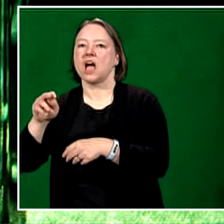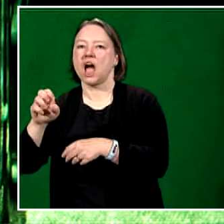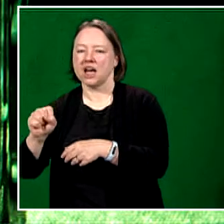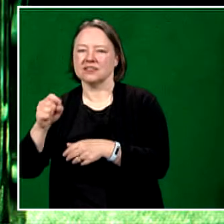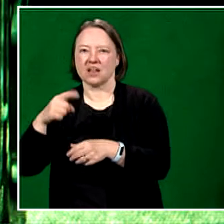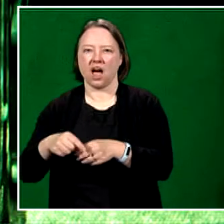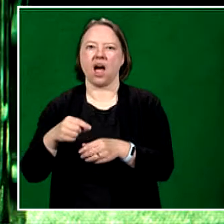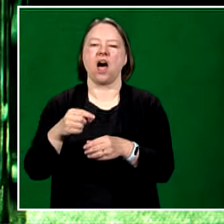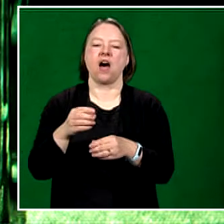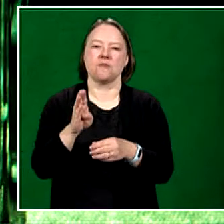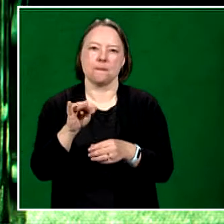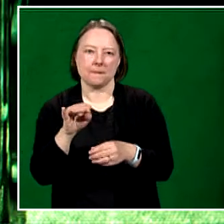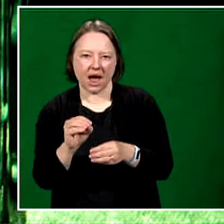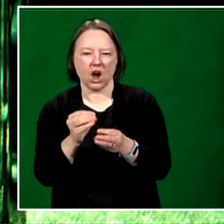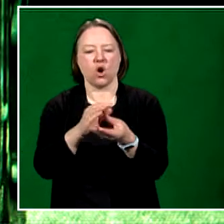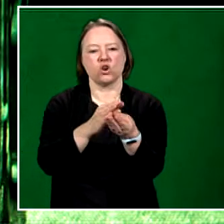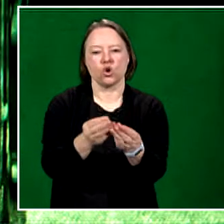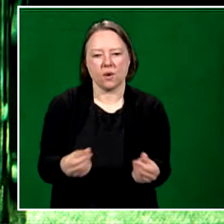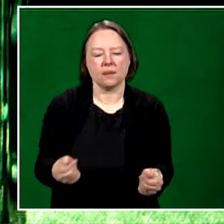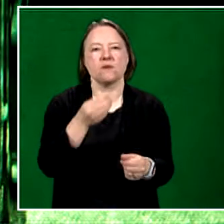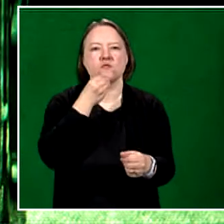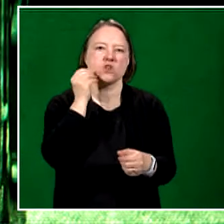biodegradable material per day.